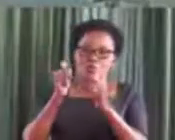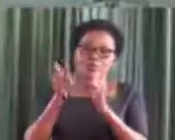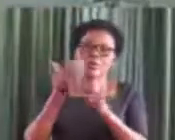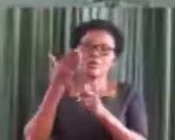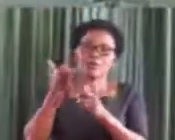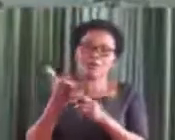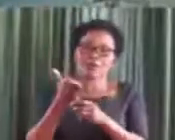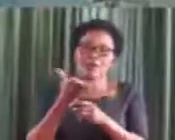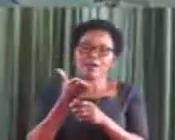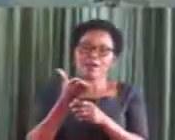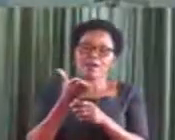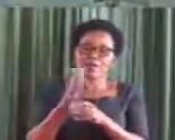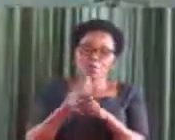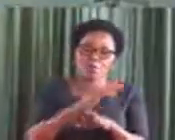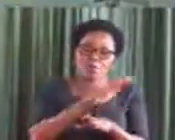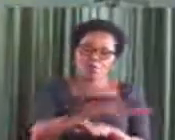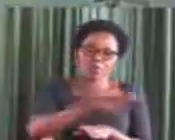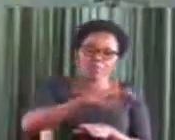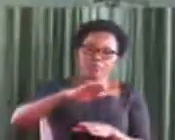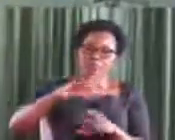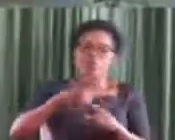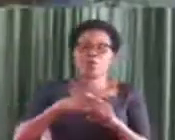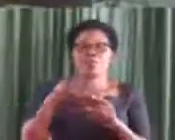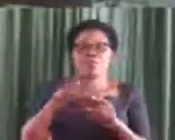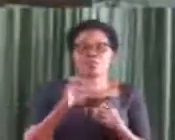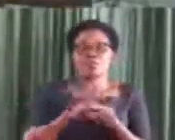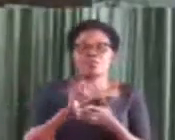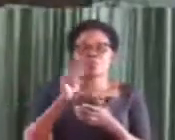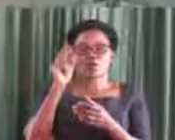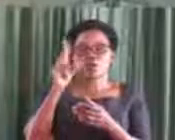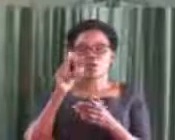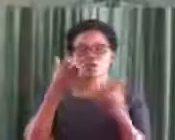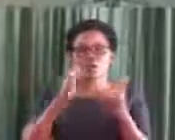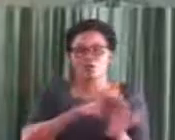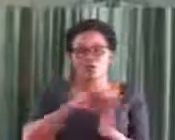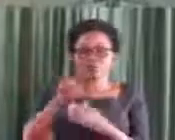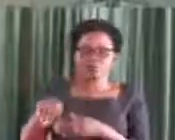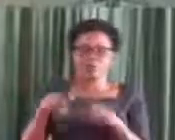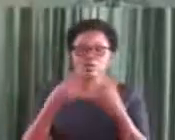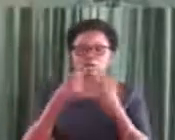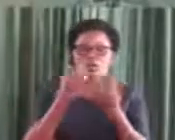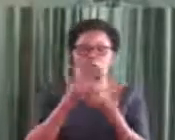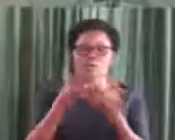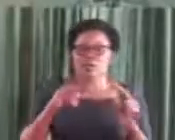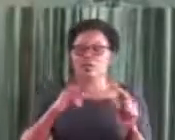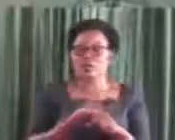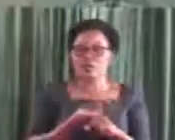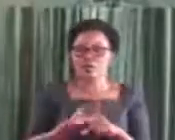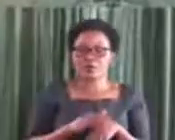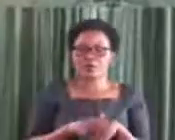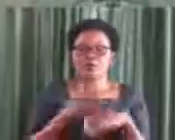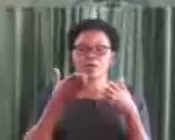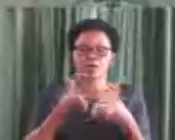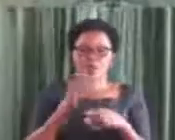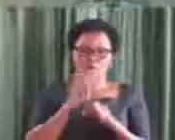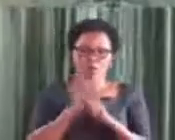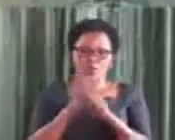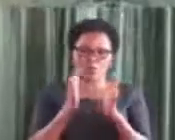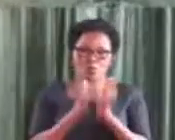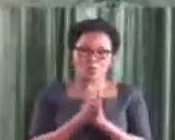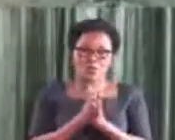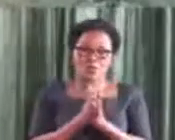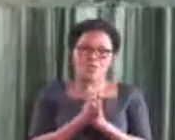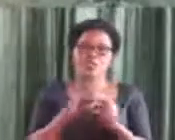But that's all right, my Lord. Let's go to something else, and let us deal with the types